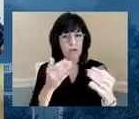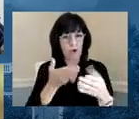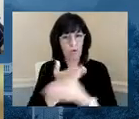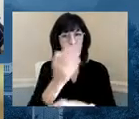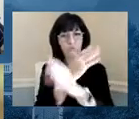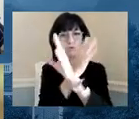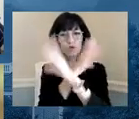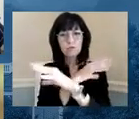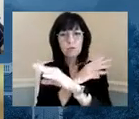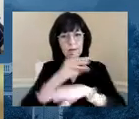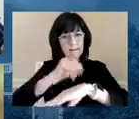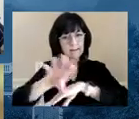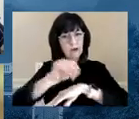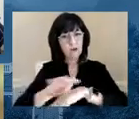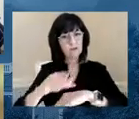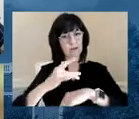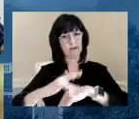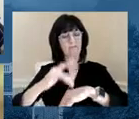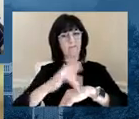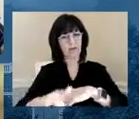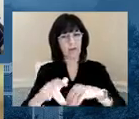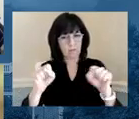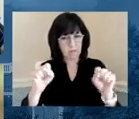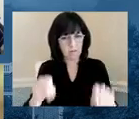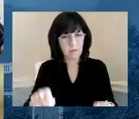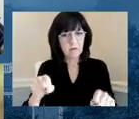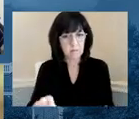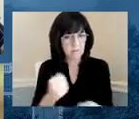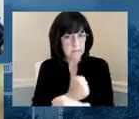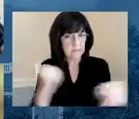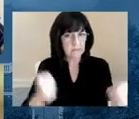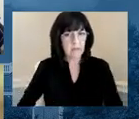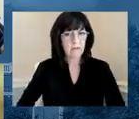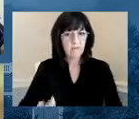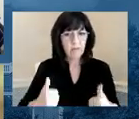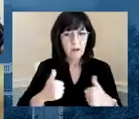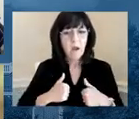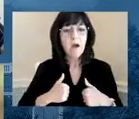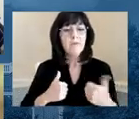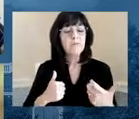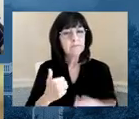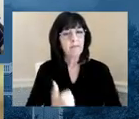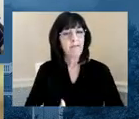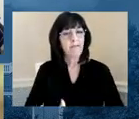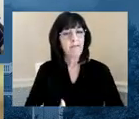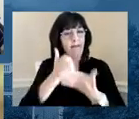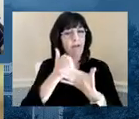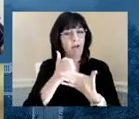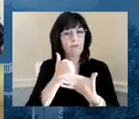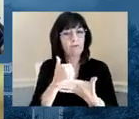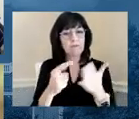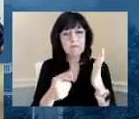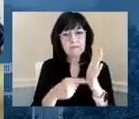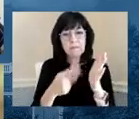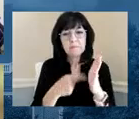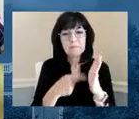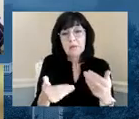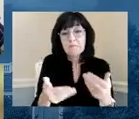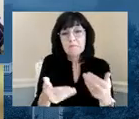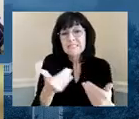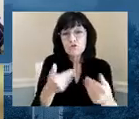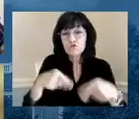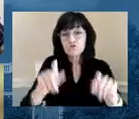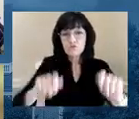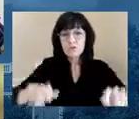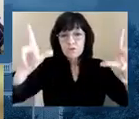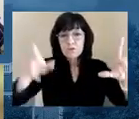was made possible in some cases, and certainly easier over a Zoom connection where you can